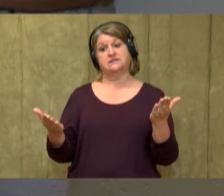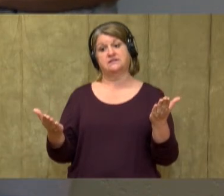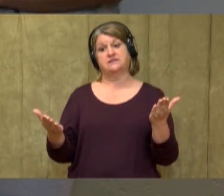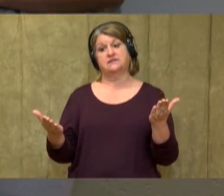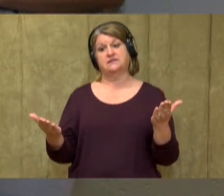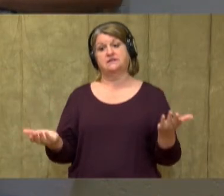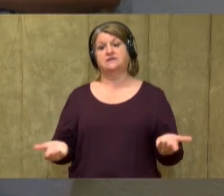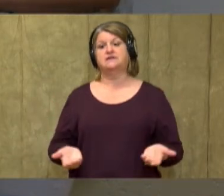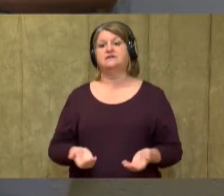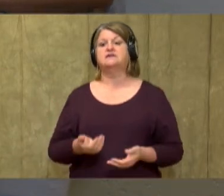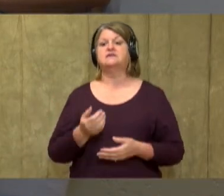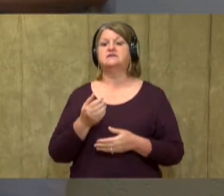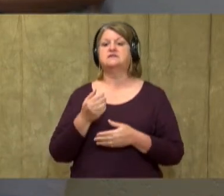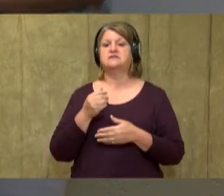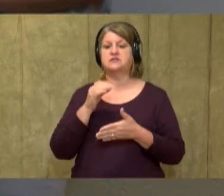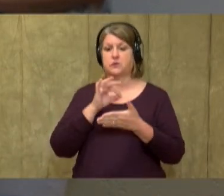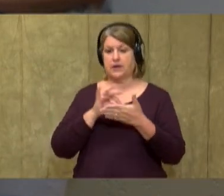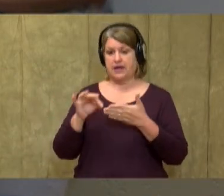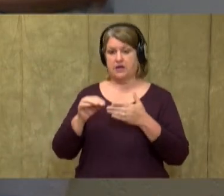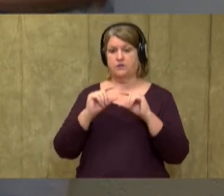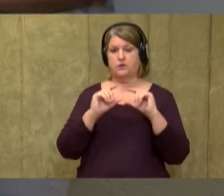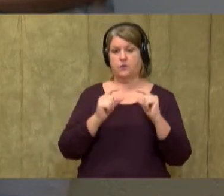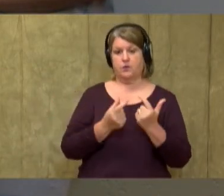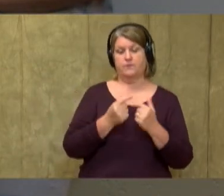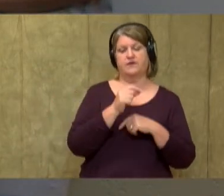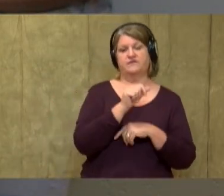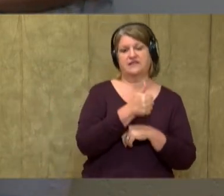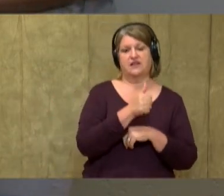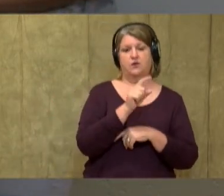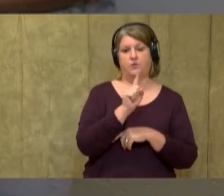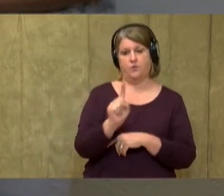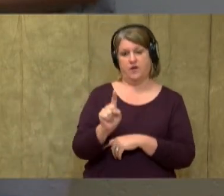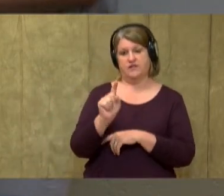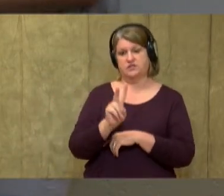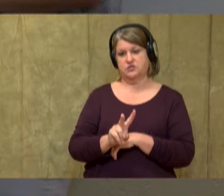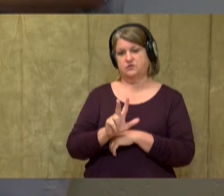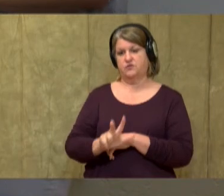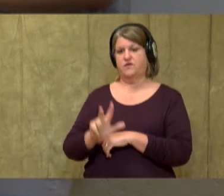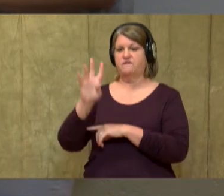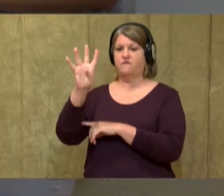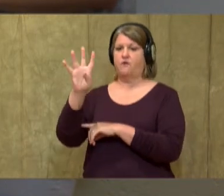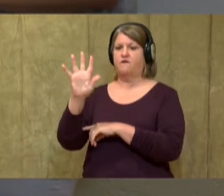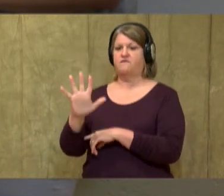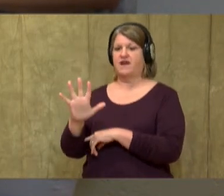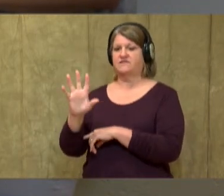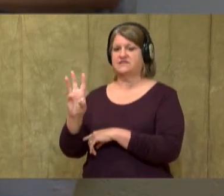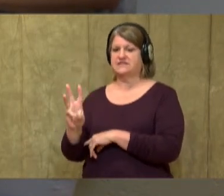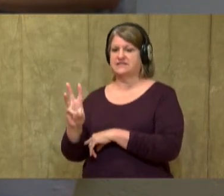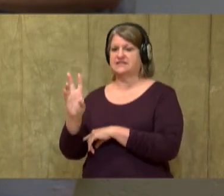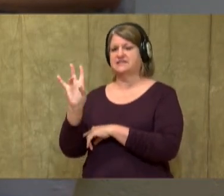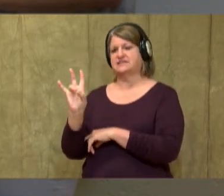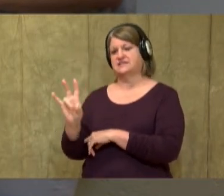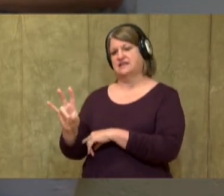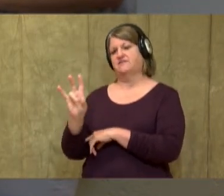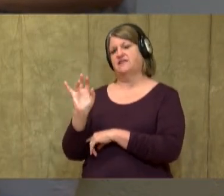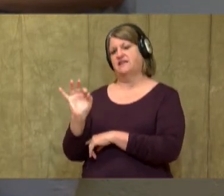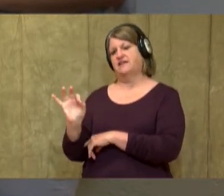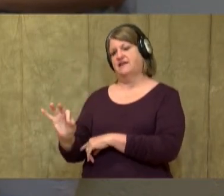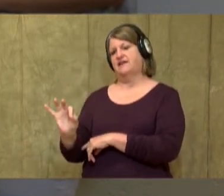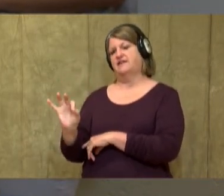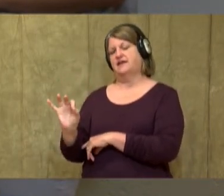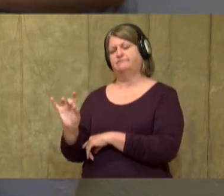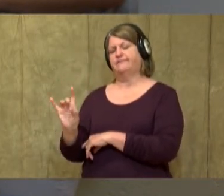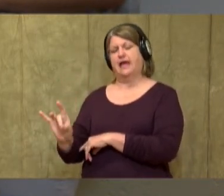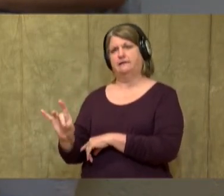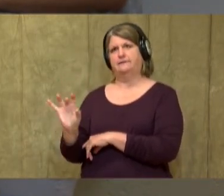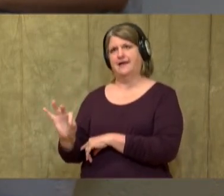Counting for our group of 10 again. 1, 2, 3, 4, 5, 6, 7,